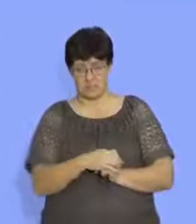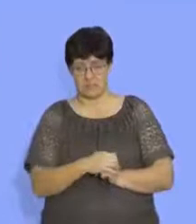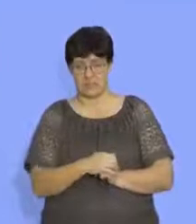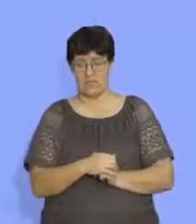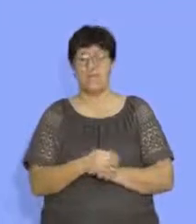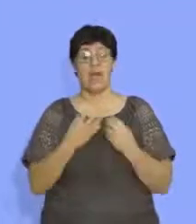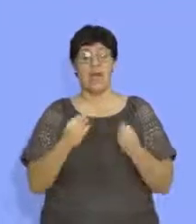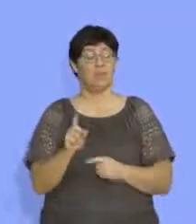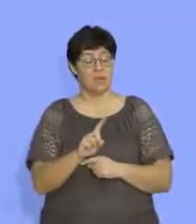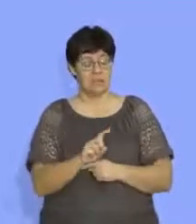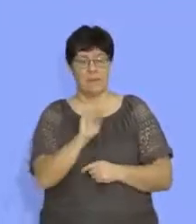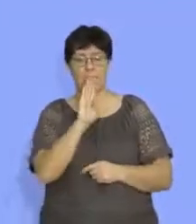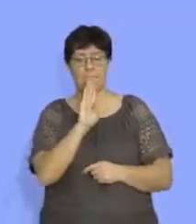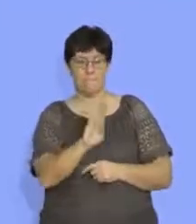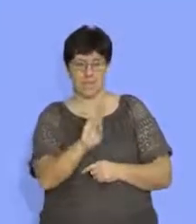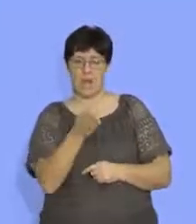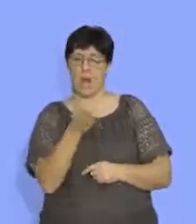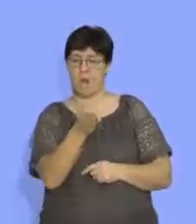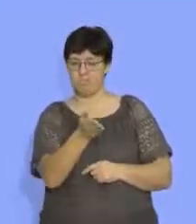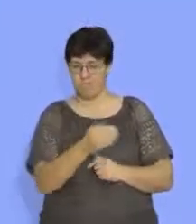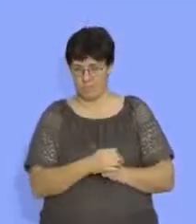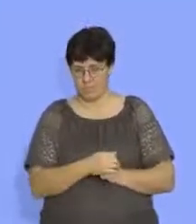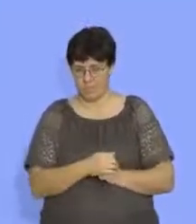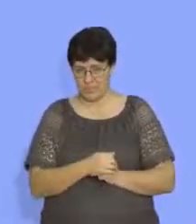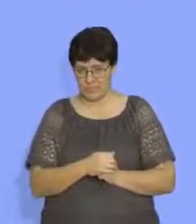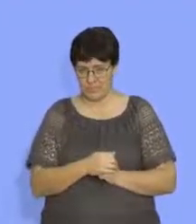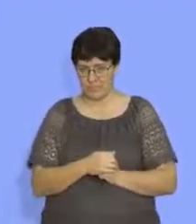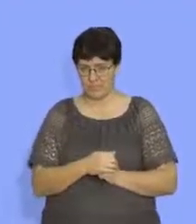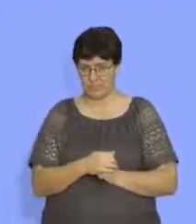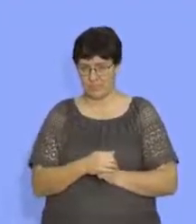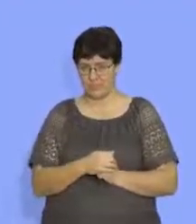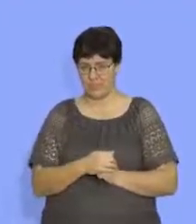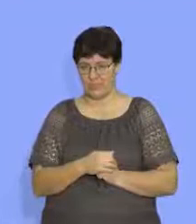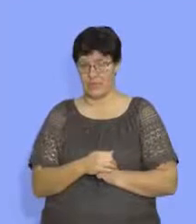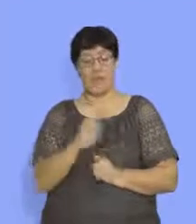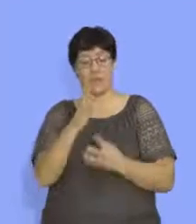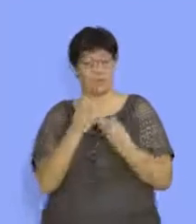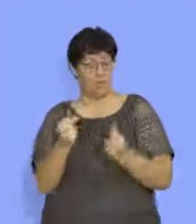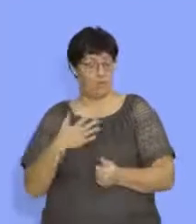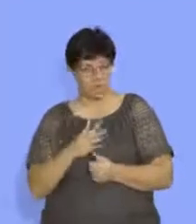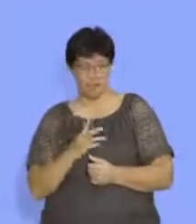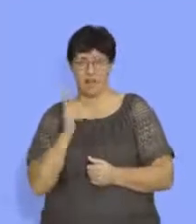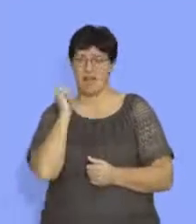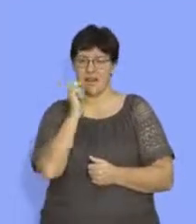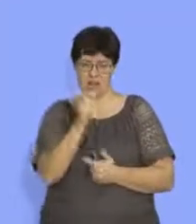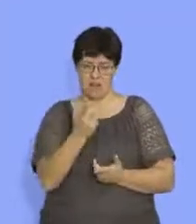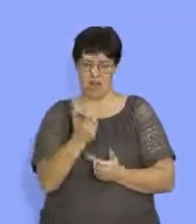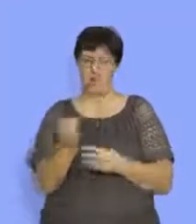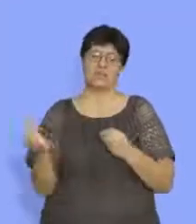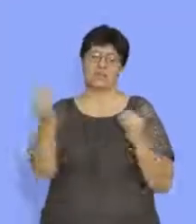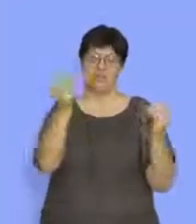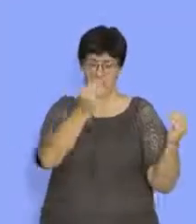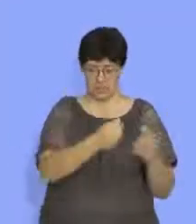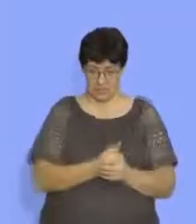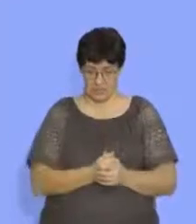now see that I only have the burger as part of my question. Then I want to solve for B. At a later stage,